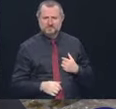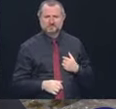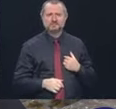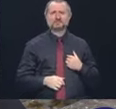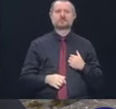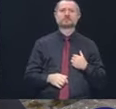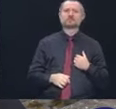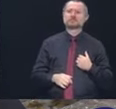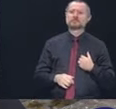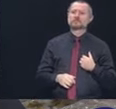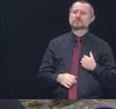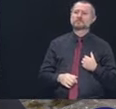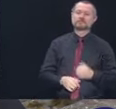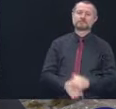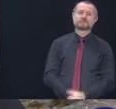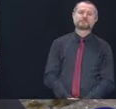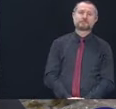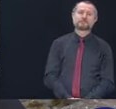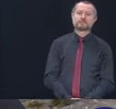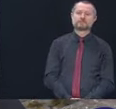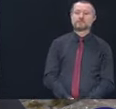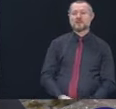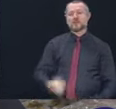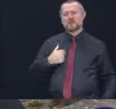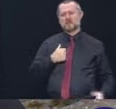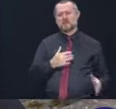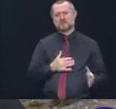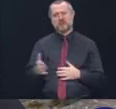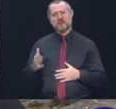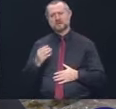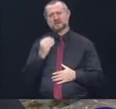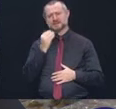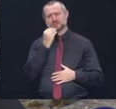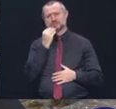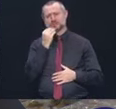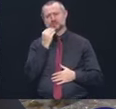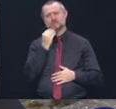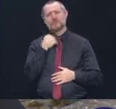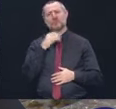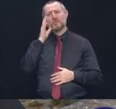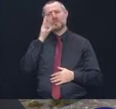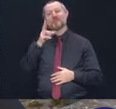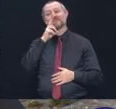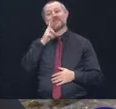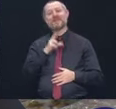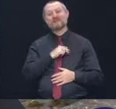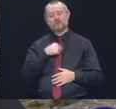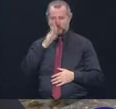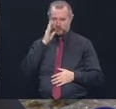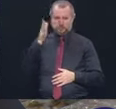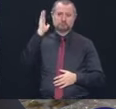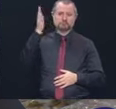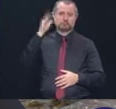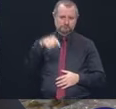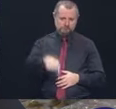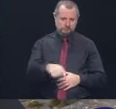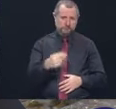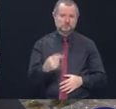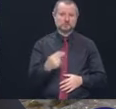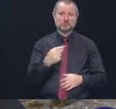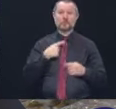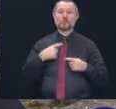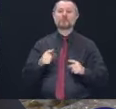Me? No, we're going to have dinner together because we're going to do a Thanksgiving briefing. So you and me and